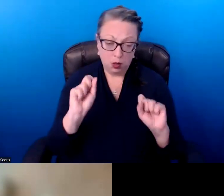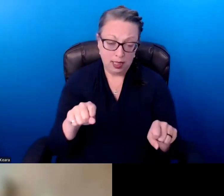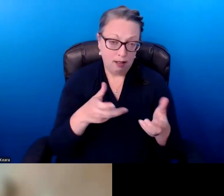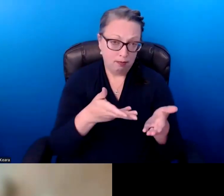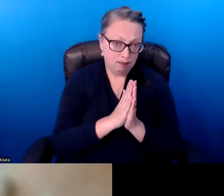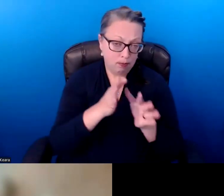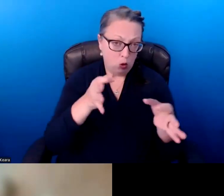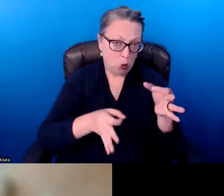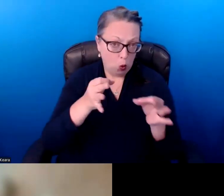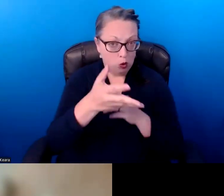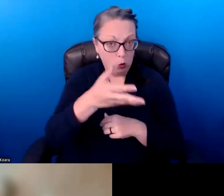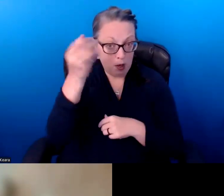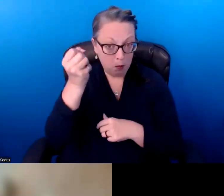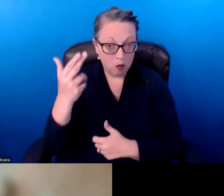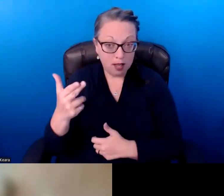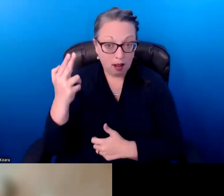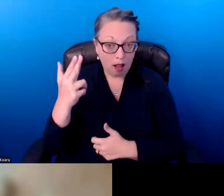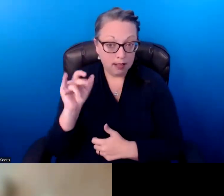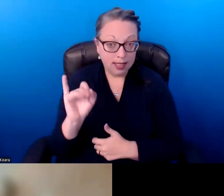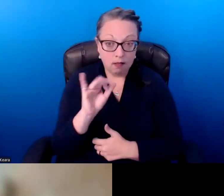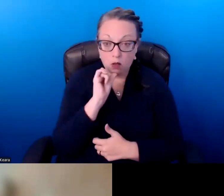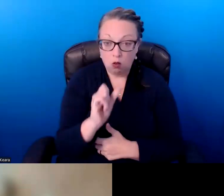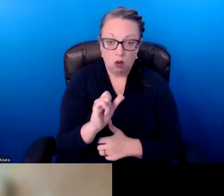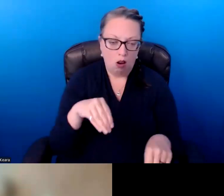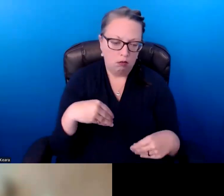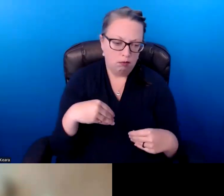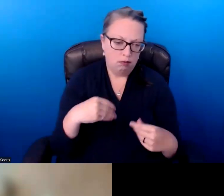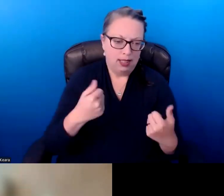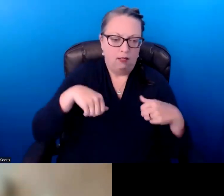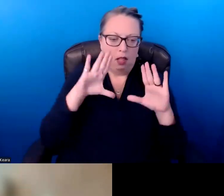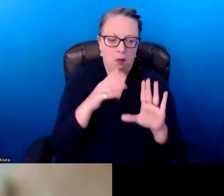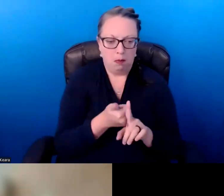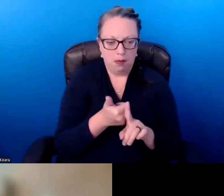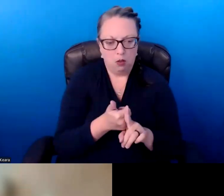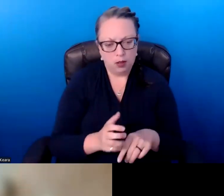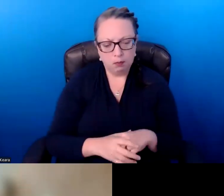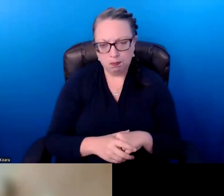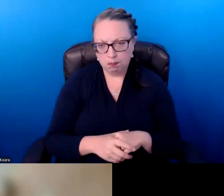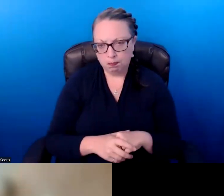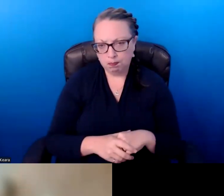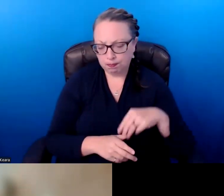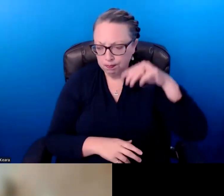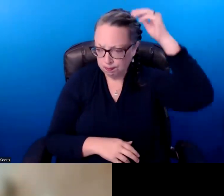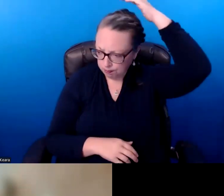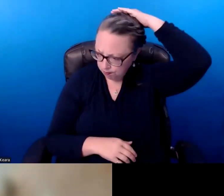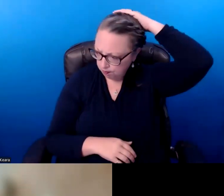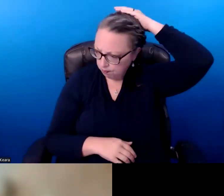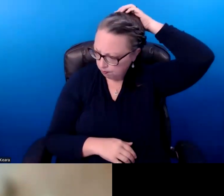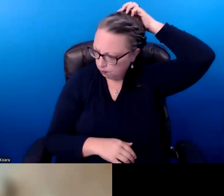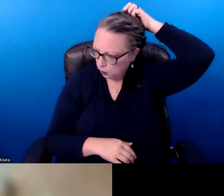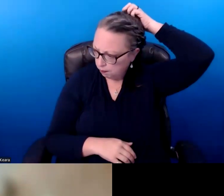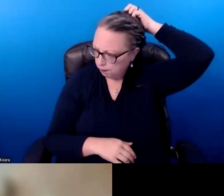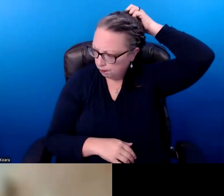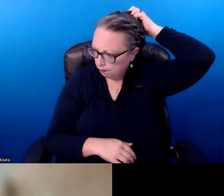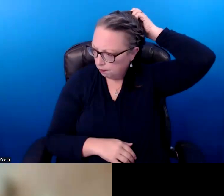remove the guns if they are not giving them up, willingly. So Okay. Okay. And then